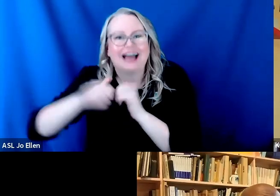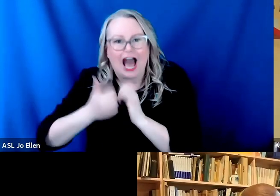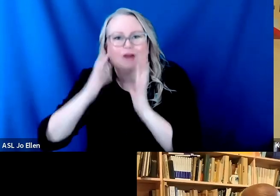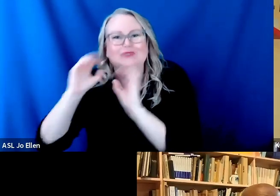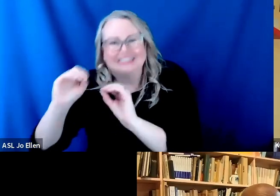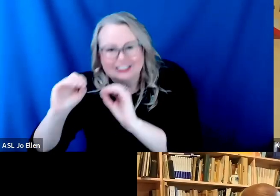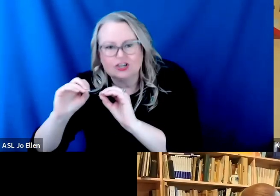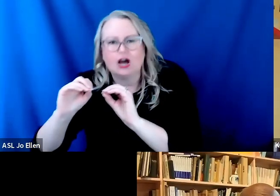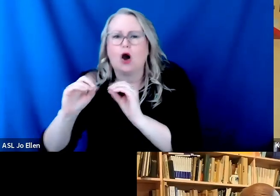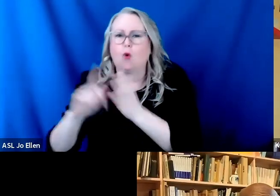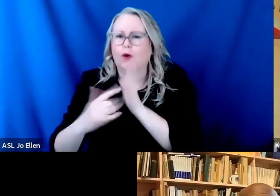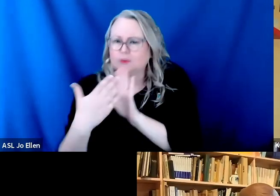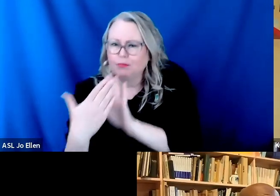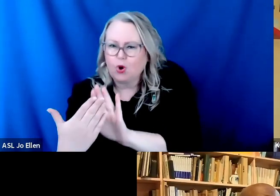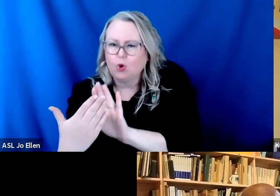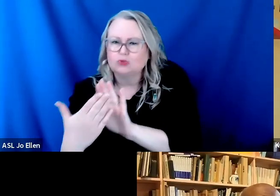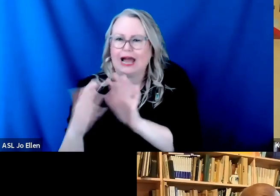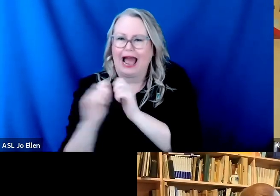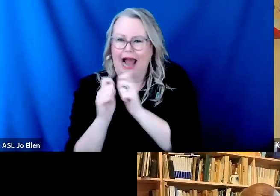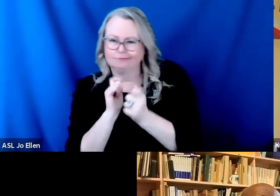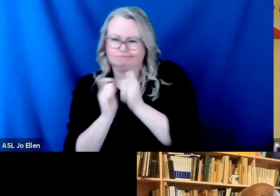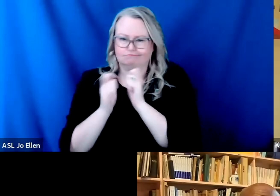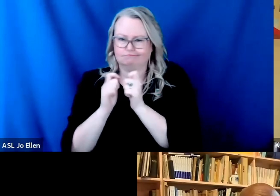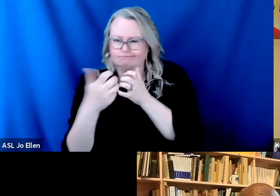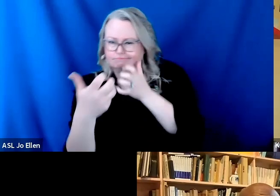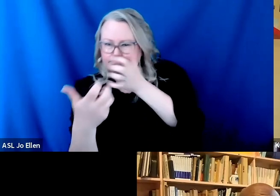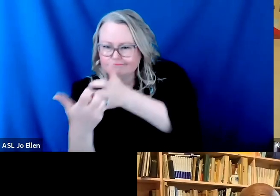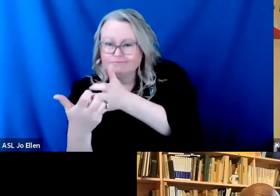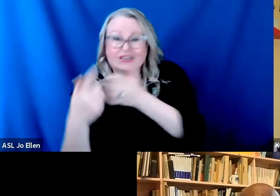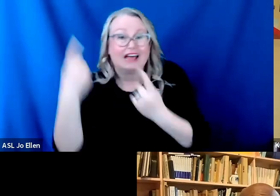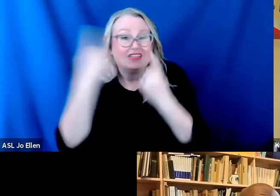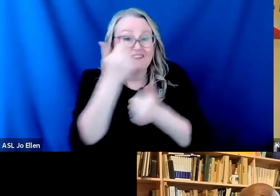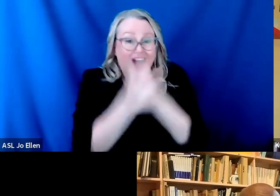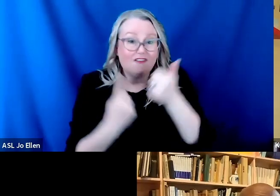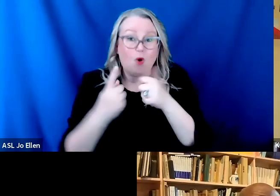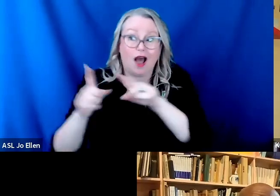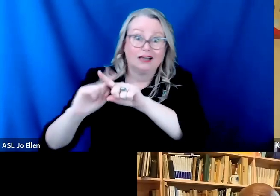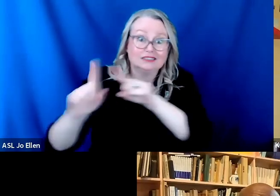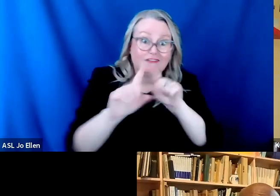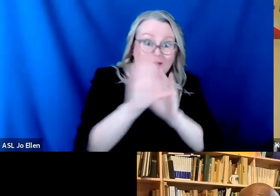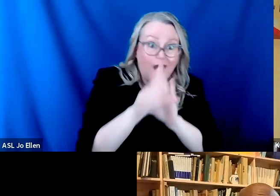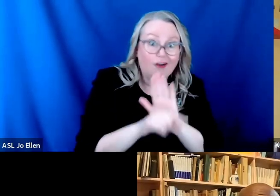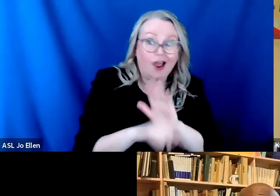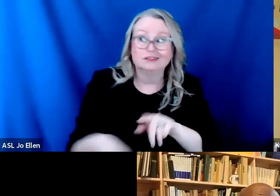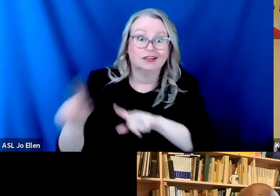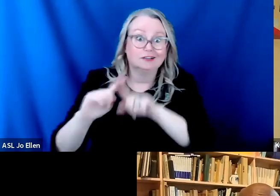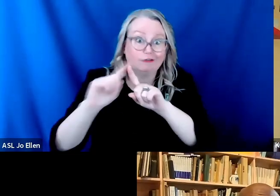people differ, when people come from different backgrounds, different cultures, different